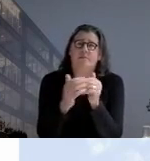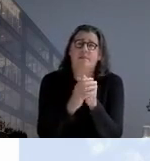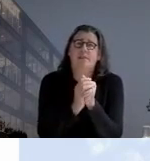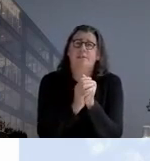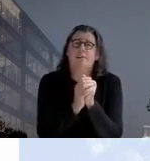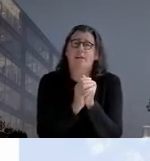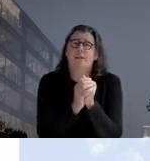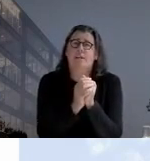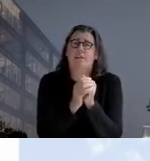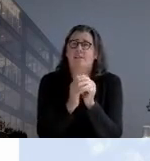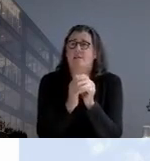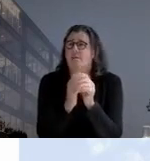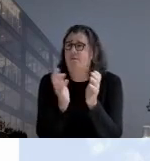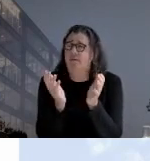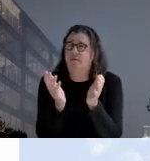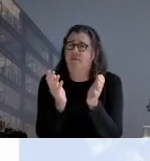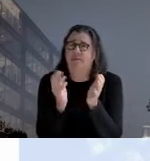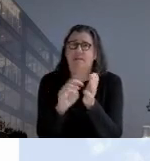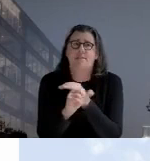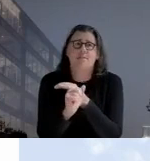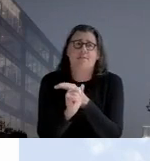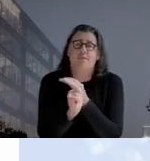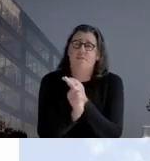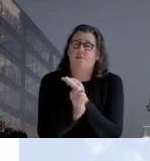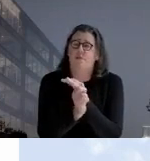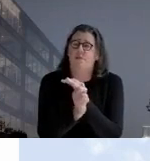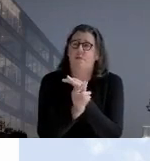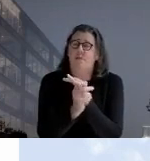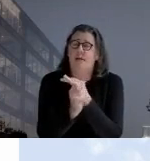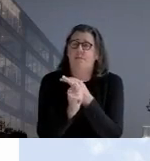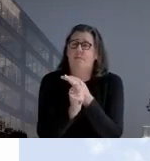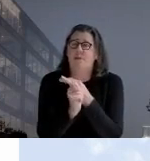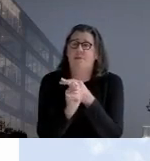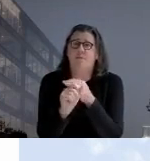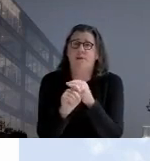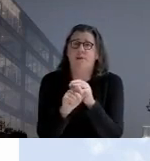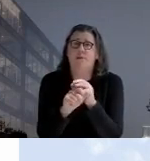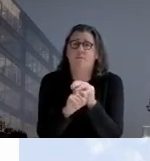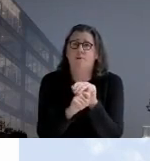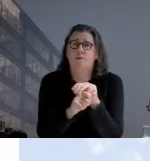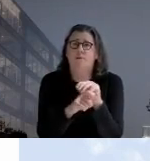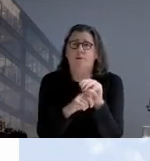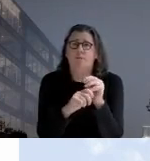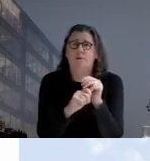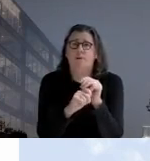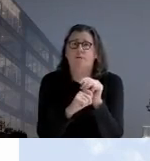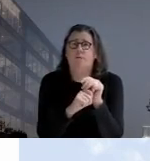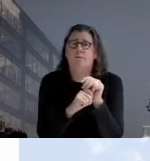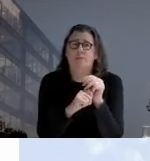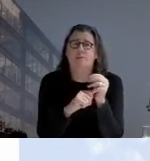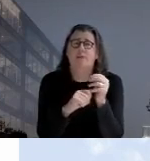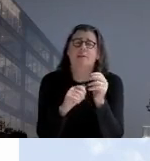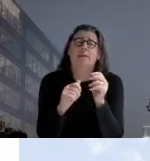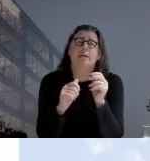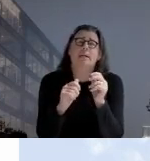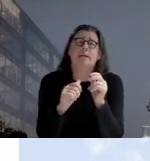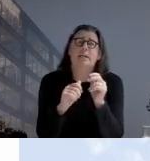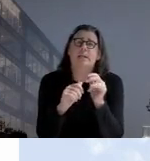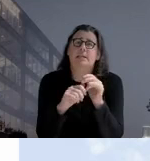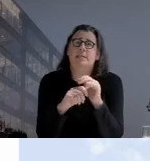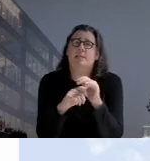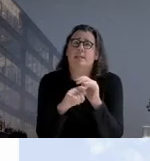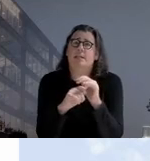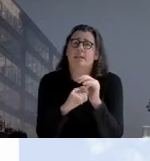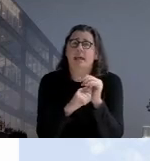doesn't. Shading is a number of different things. It's first and foremost, how much window have you got in your wall, or window wall ratio.